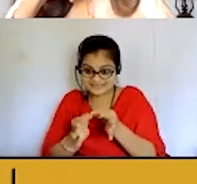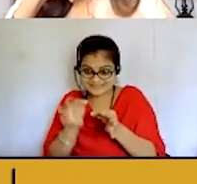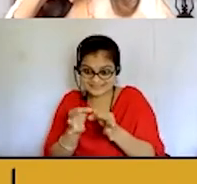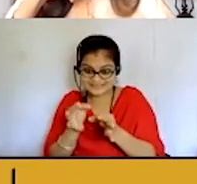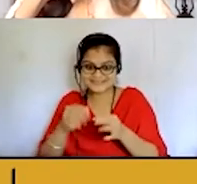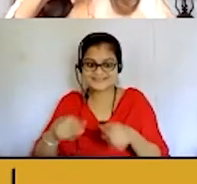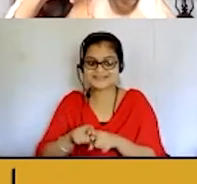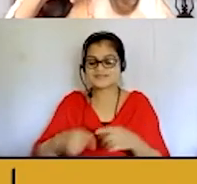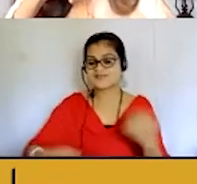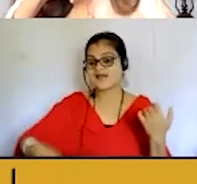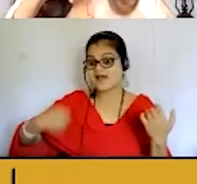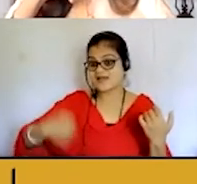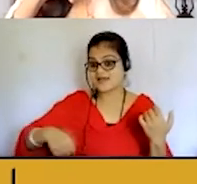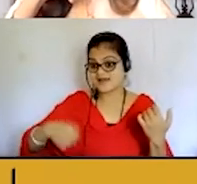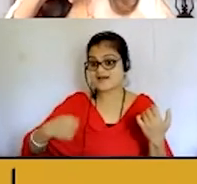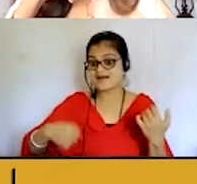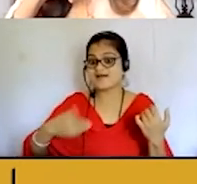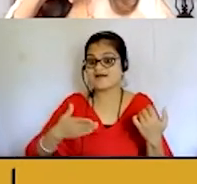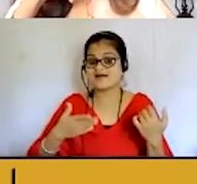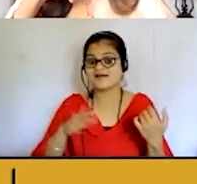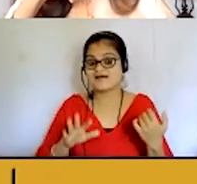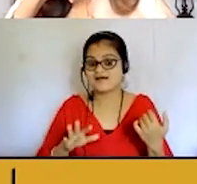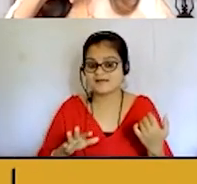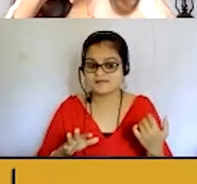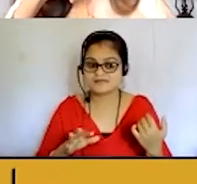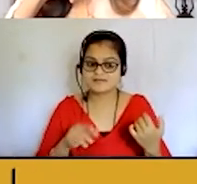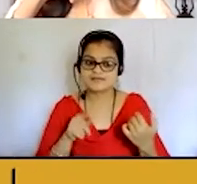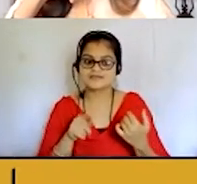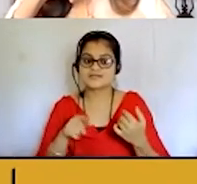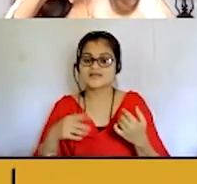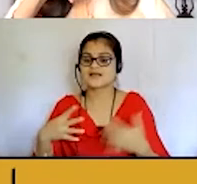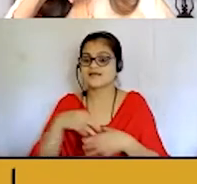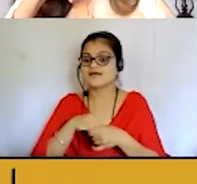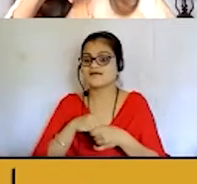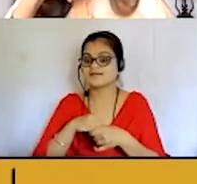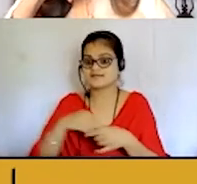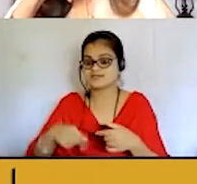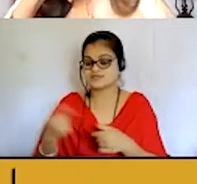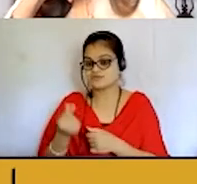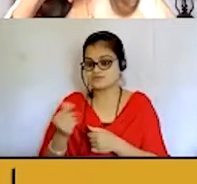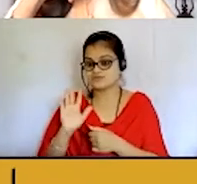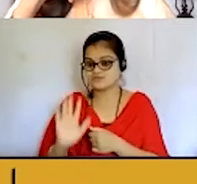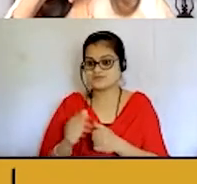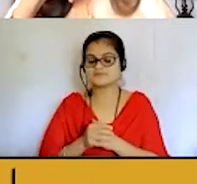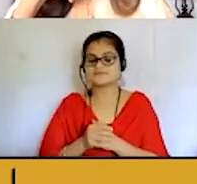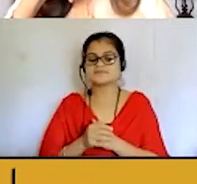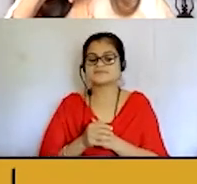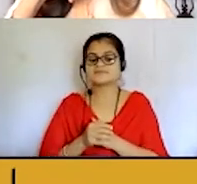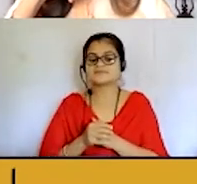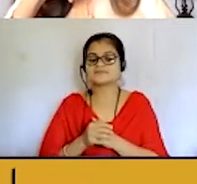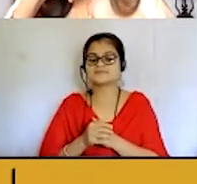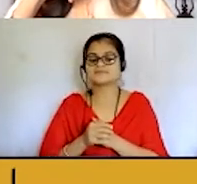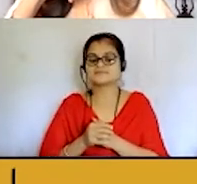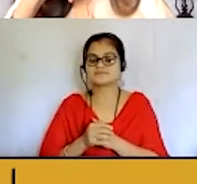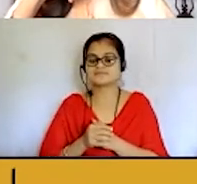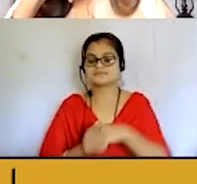guitar, right? So that formed the basic theme. We